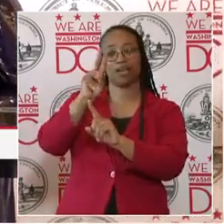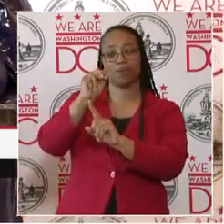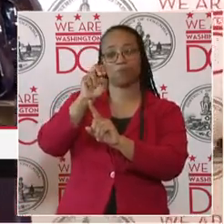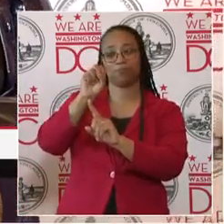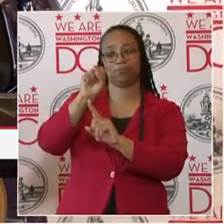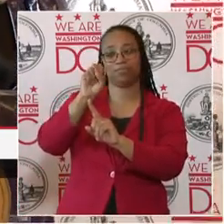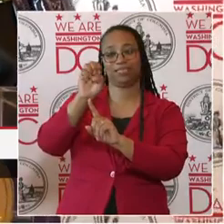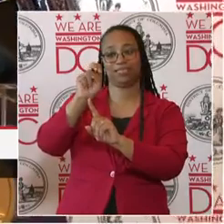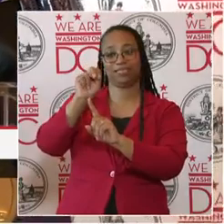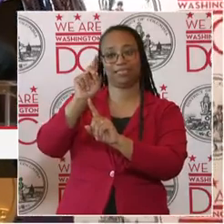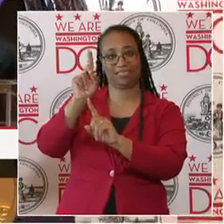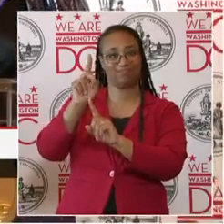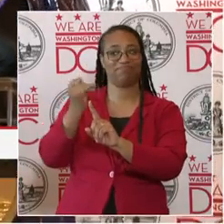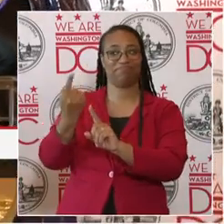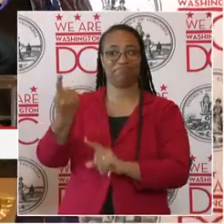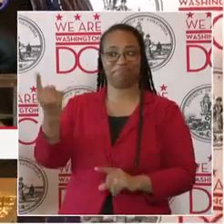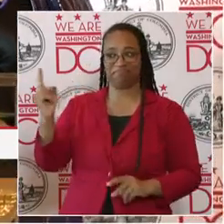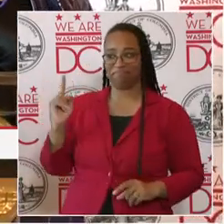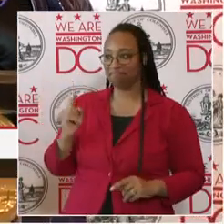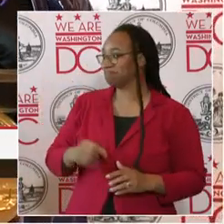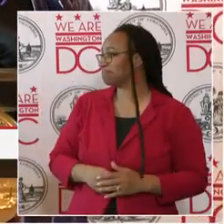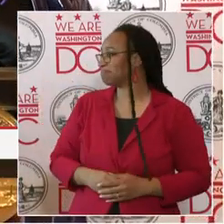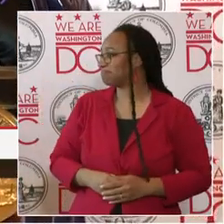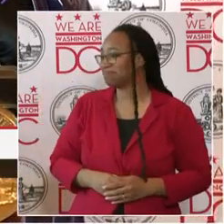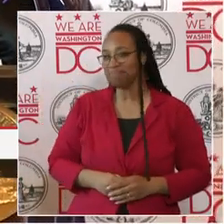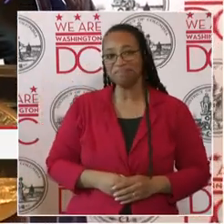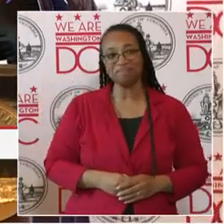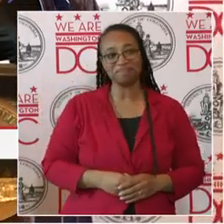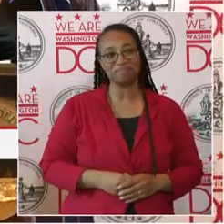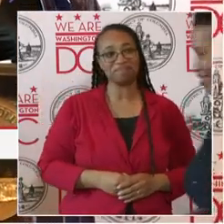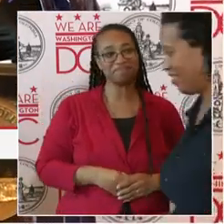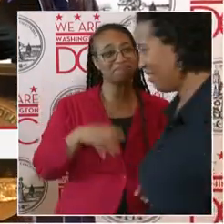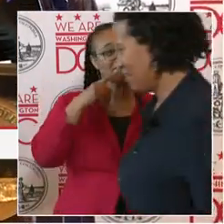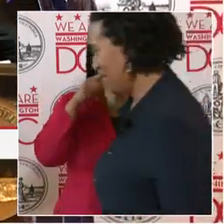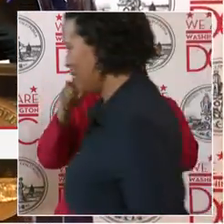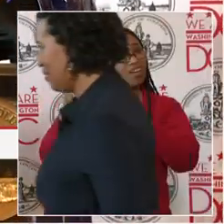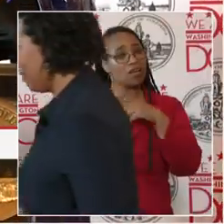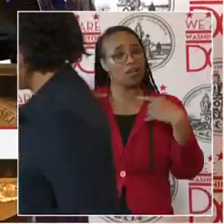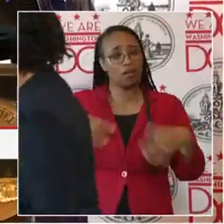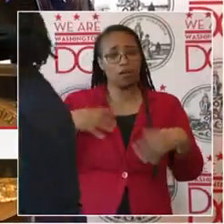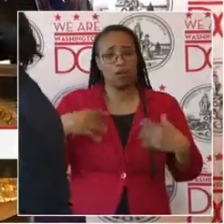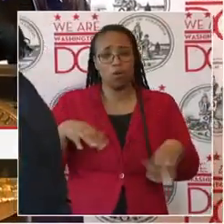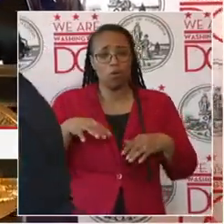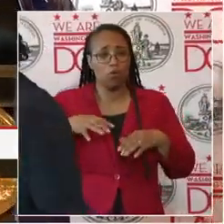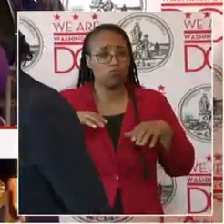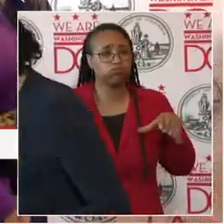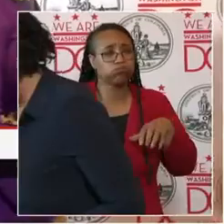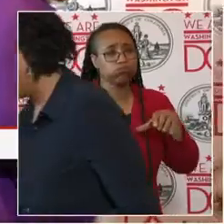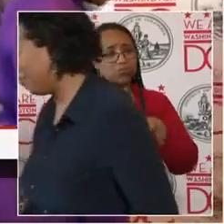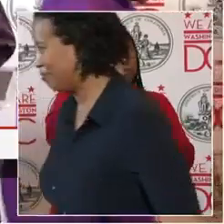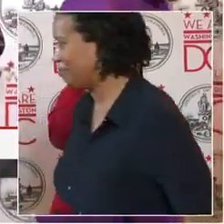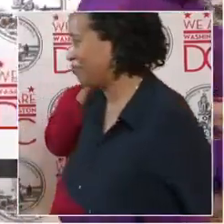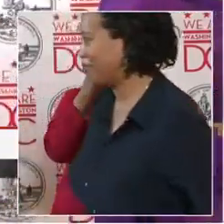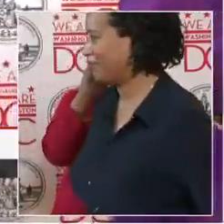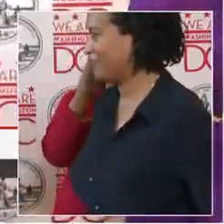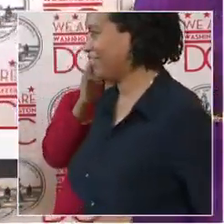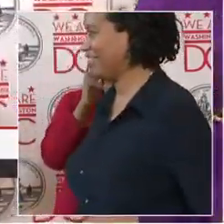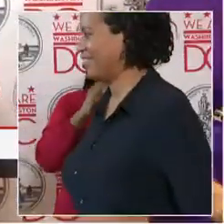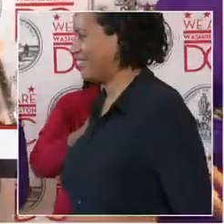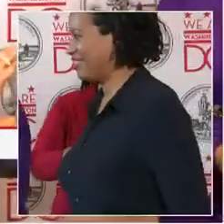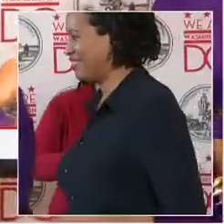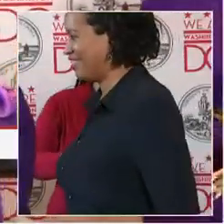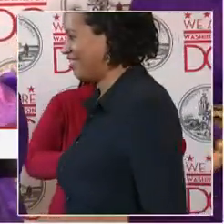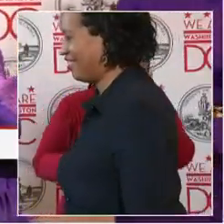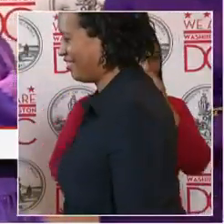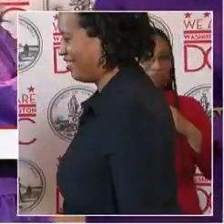Simone Sanders Townsend rose to prominence in 2016 as the National Press Secretary for U.S. Senator Bernie